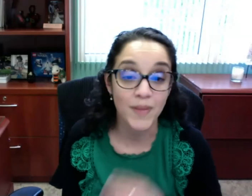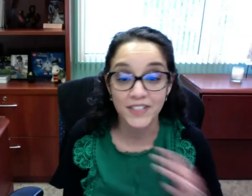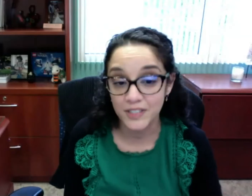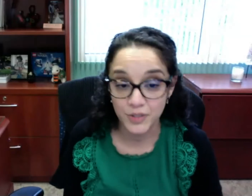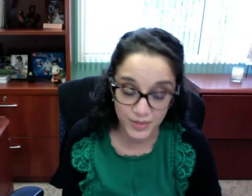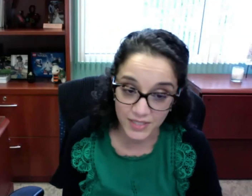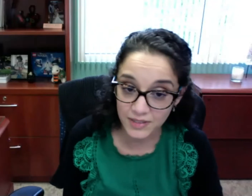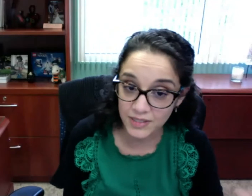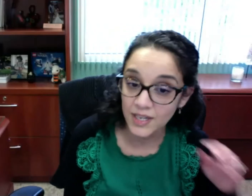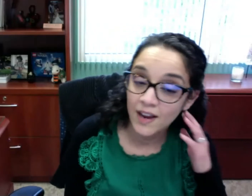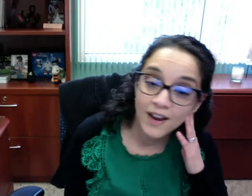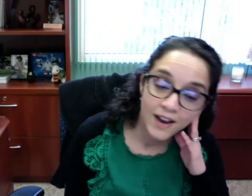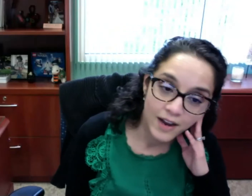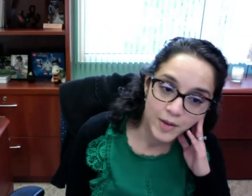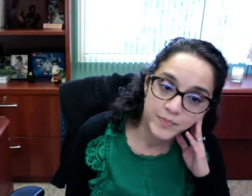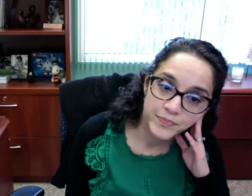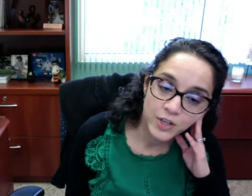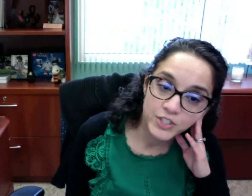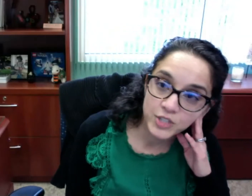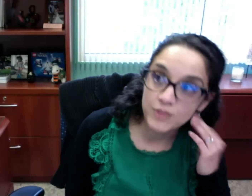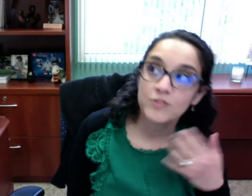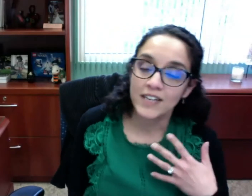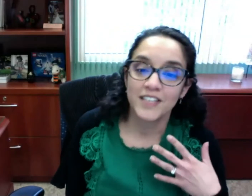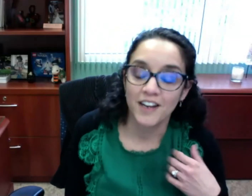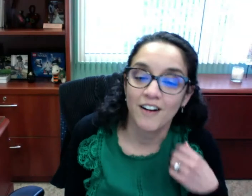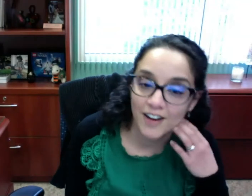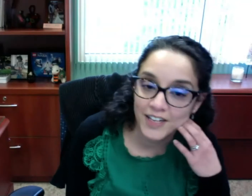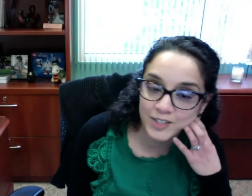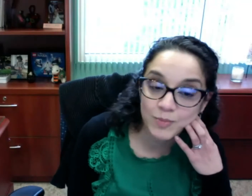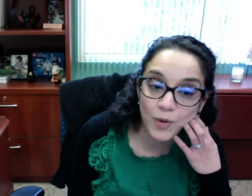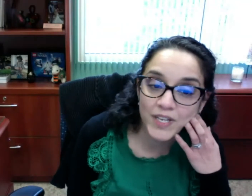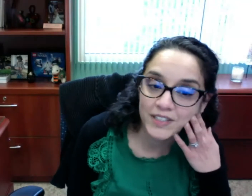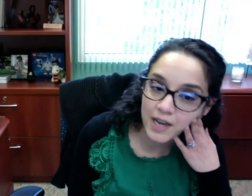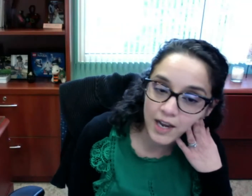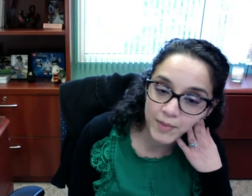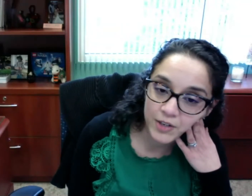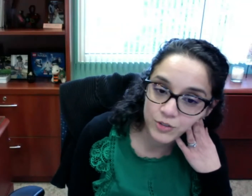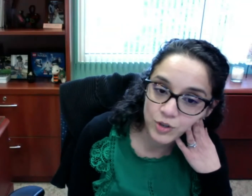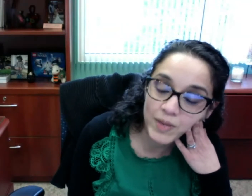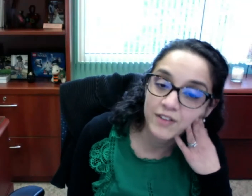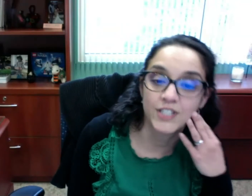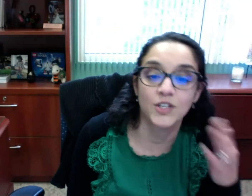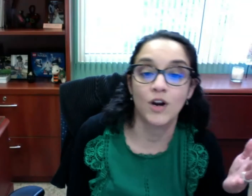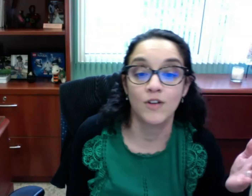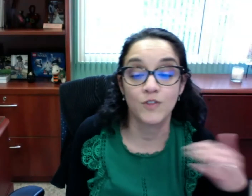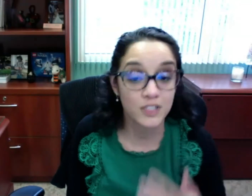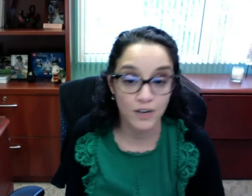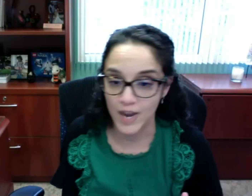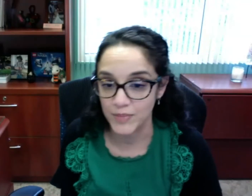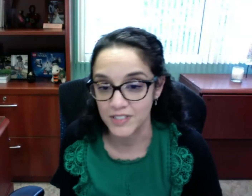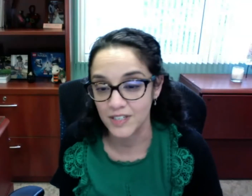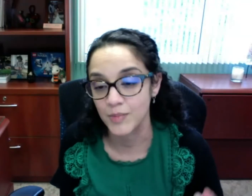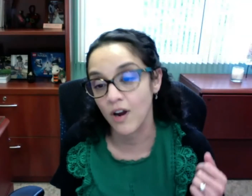our amazing students. And just reflecting on this moment in time, I know so many of us are first in